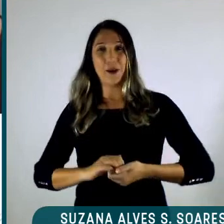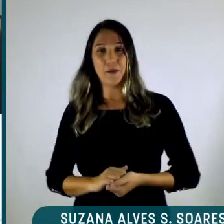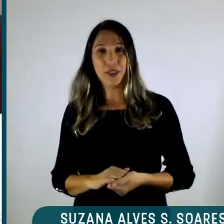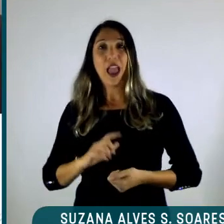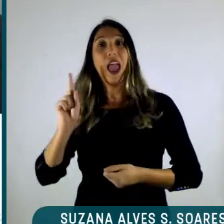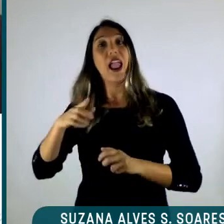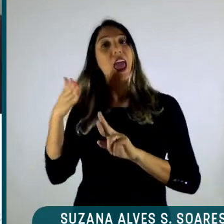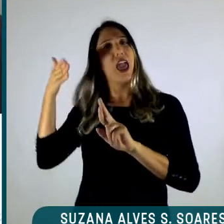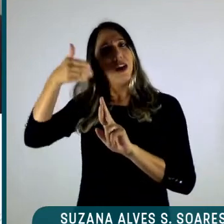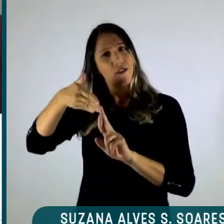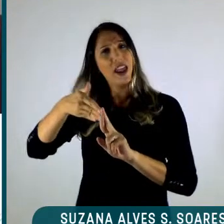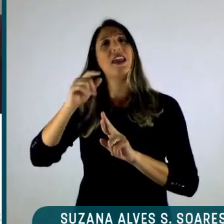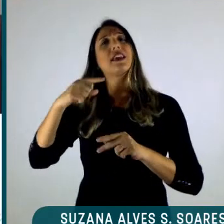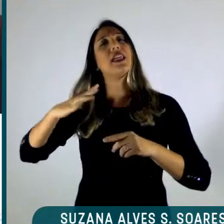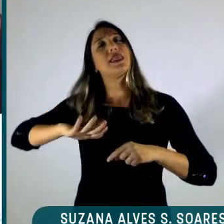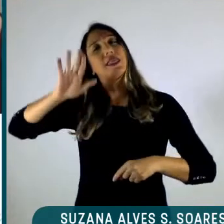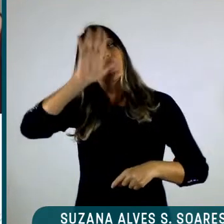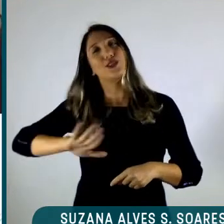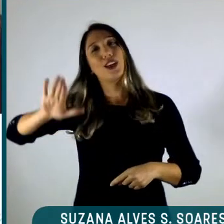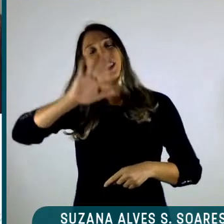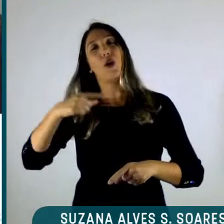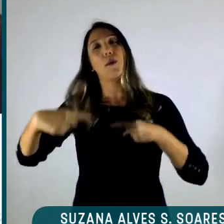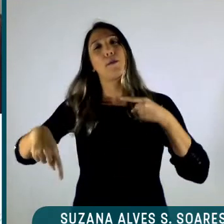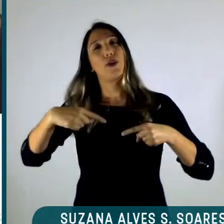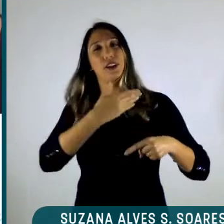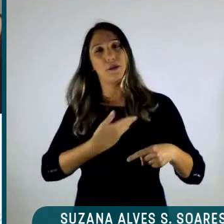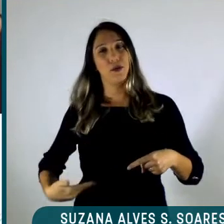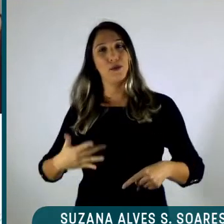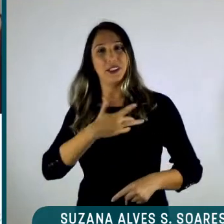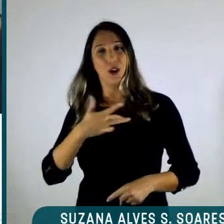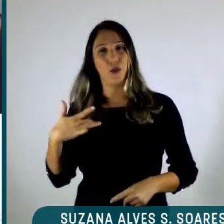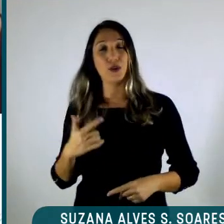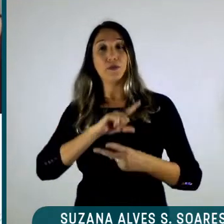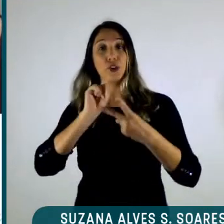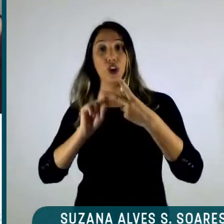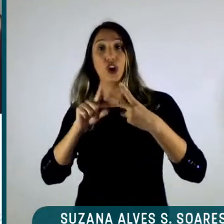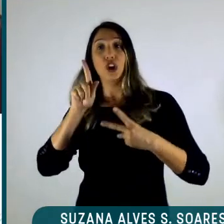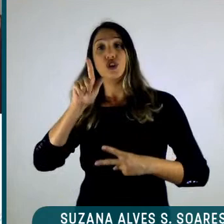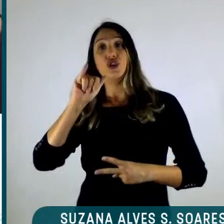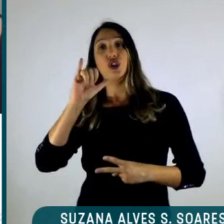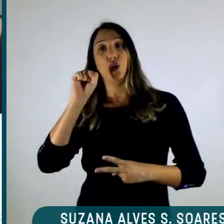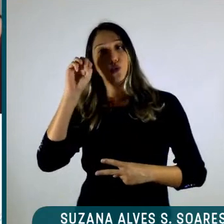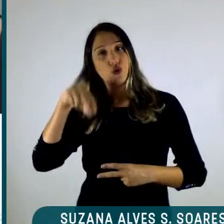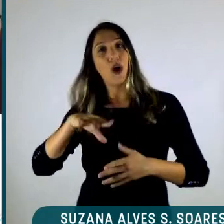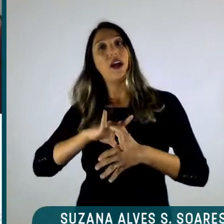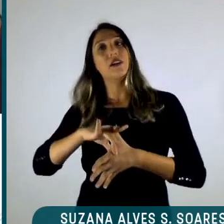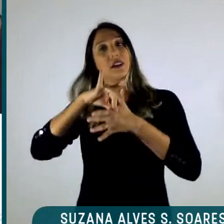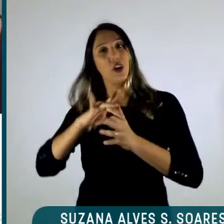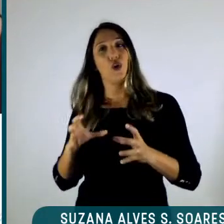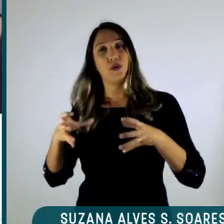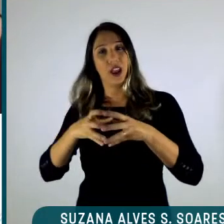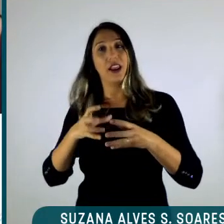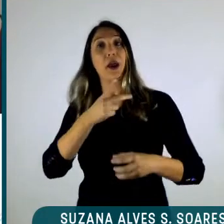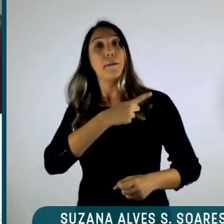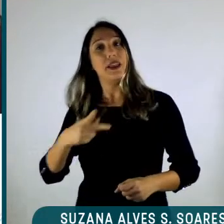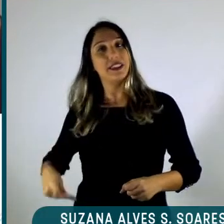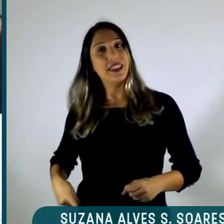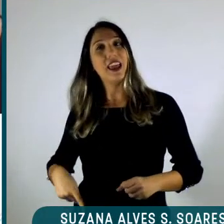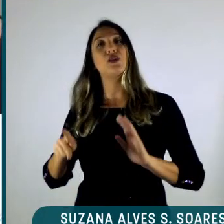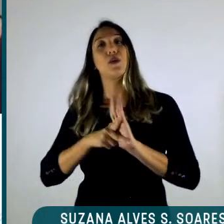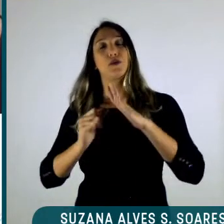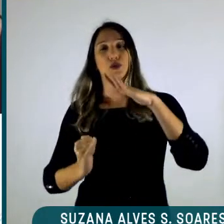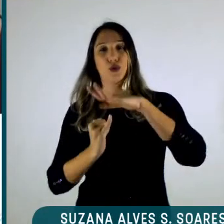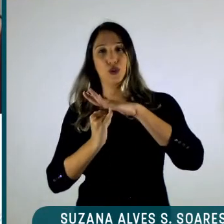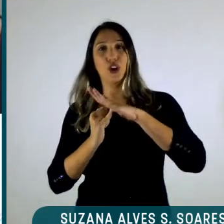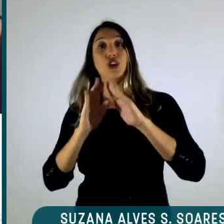Health of the Rio de Janeiro Federal University, and also a reference in public health in Brazil. Gilson